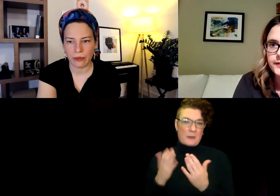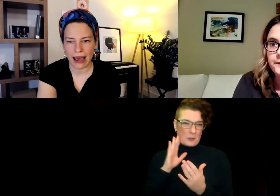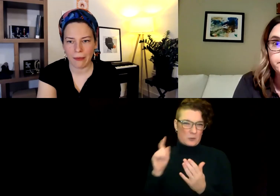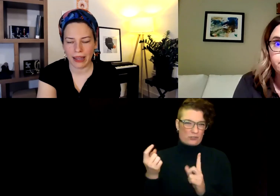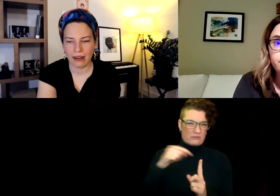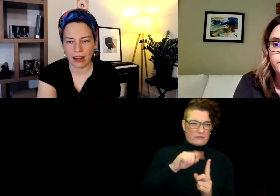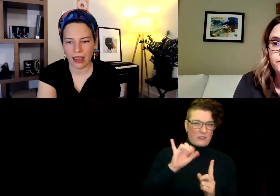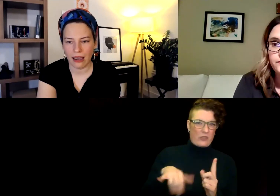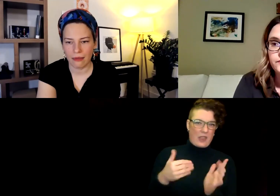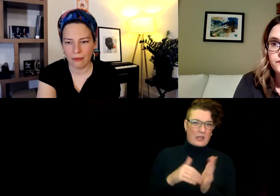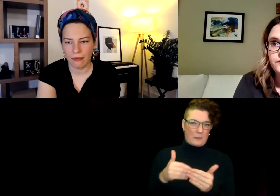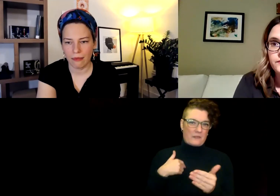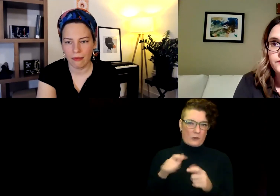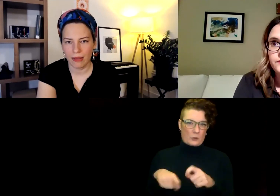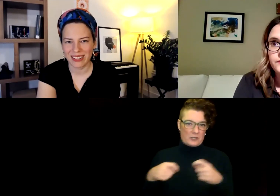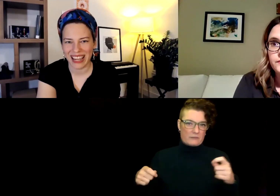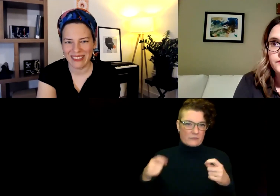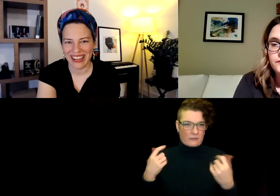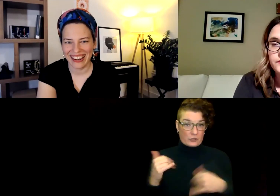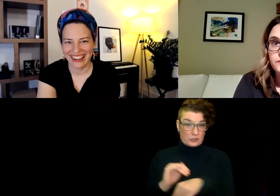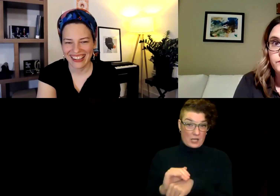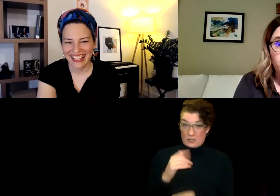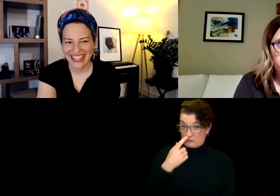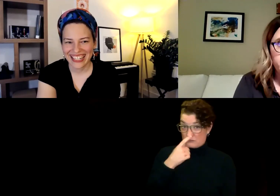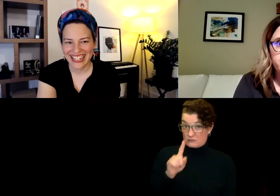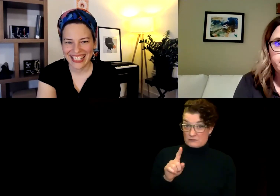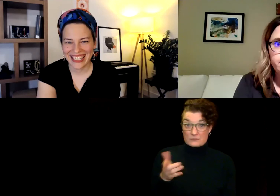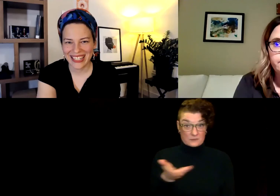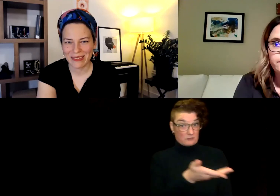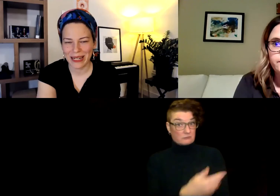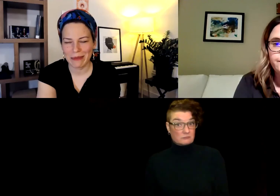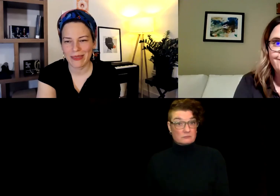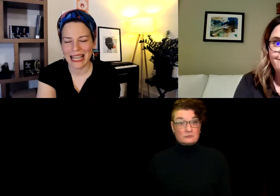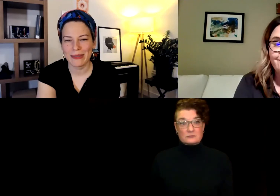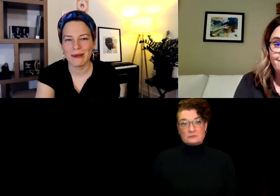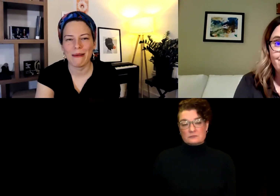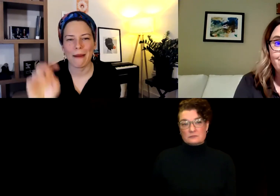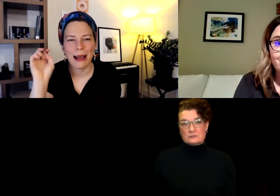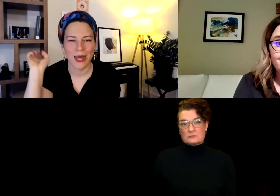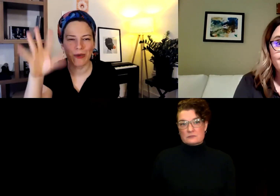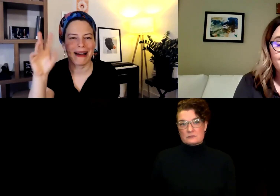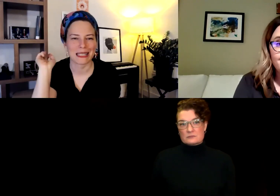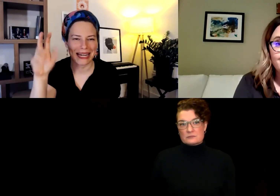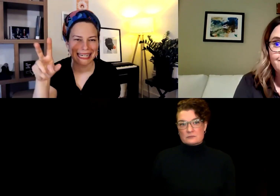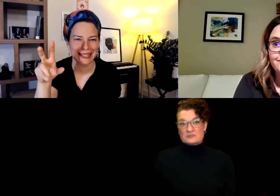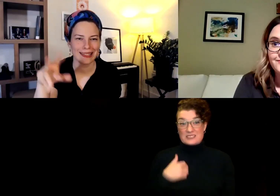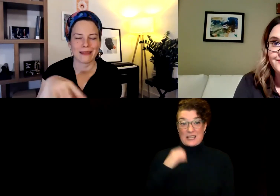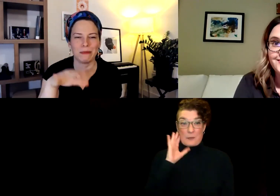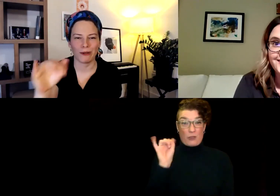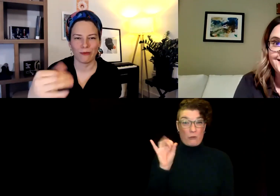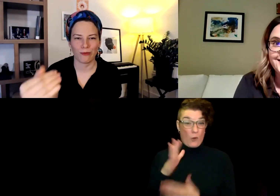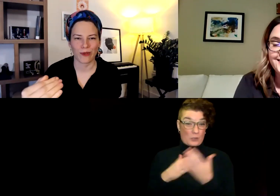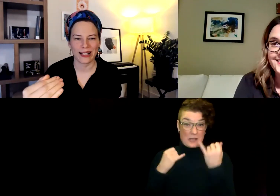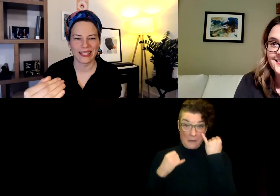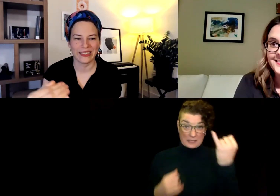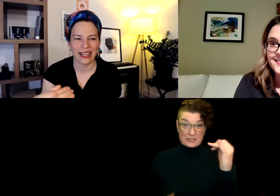before we wrap. And is it okay if I go for it? Just read a couple of things. I'm gonna throw out some ideas that people